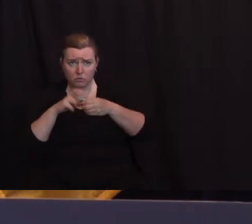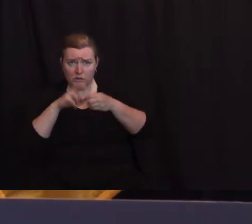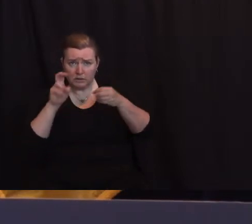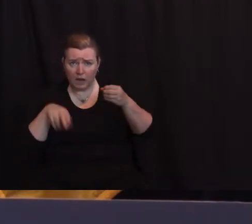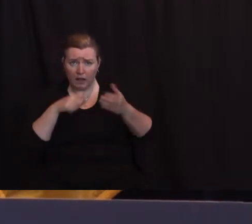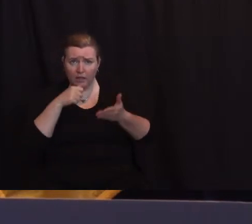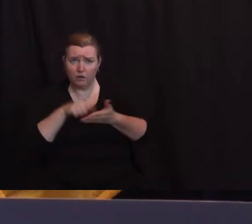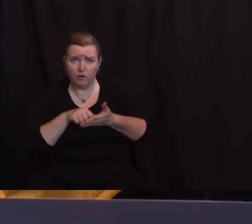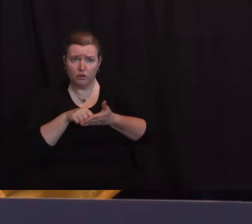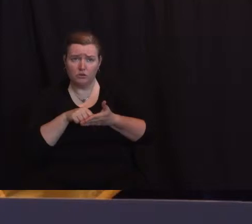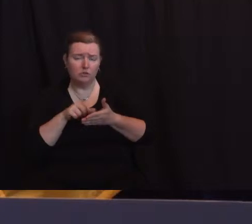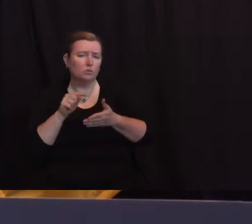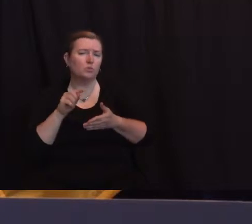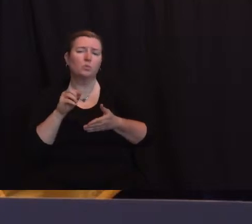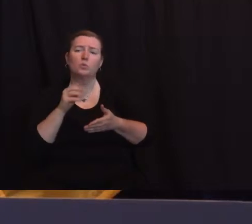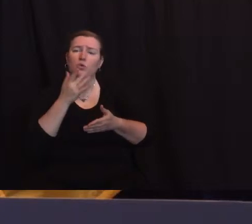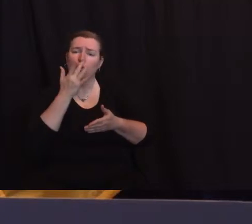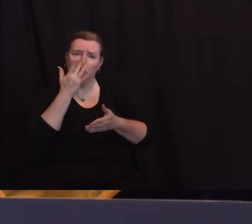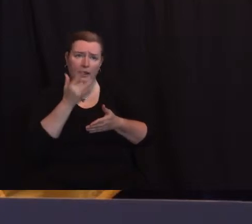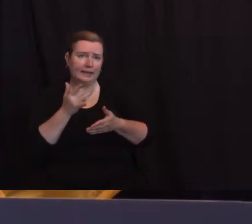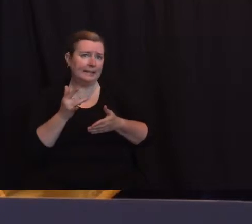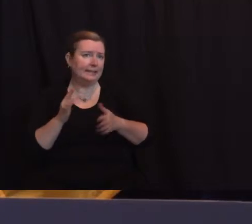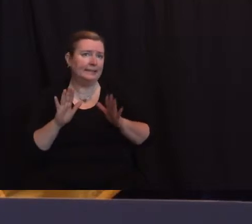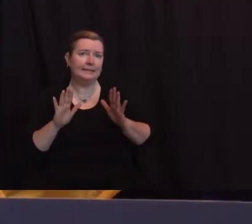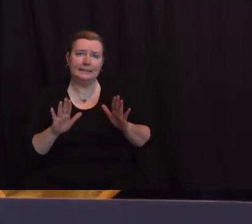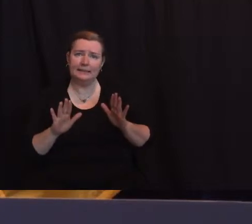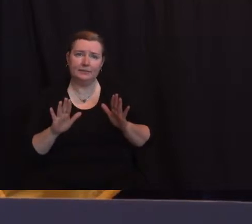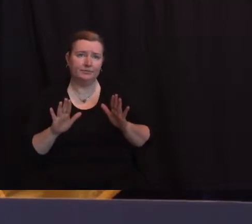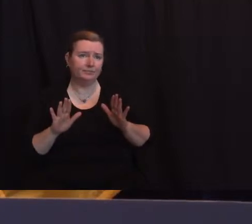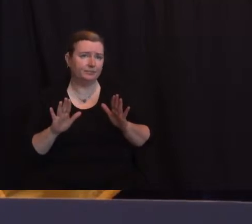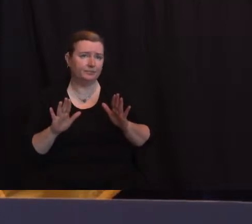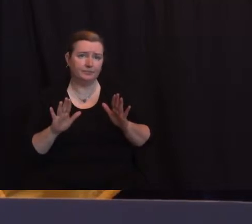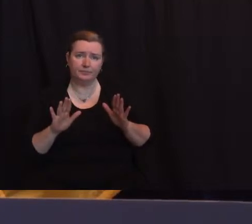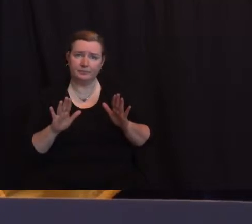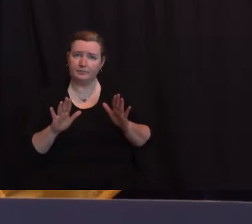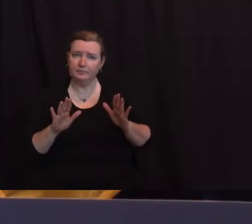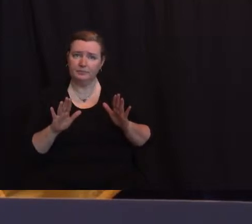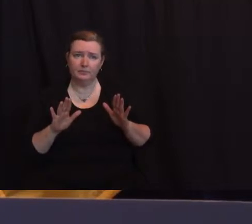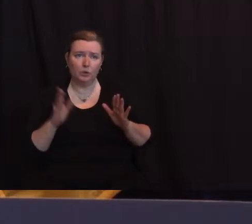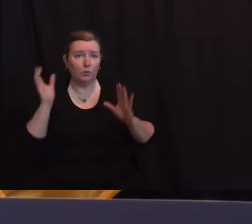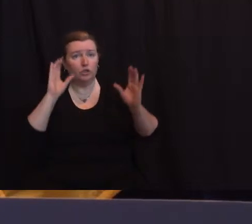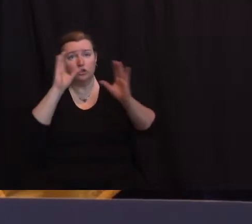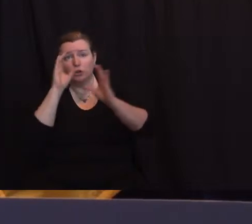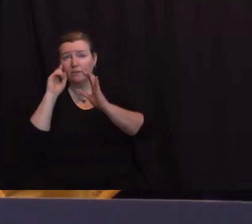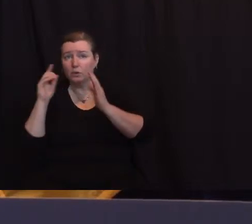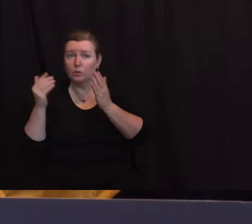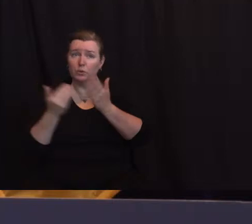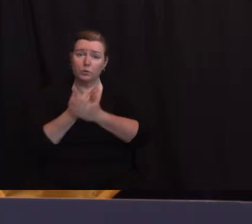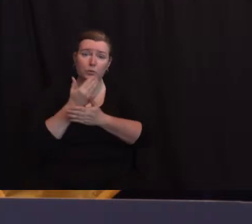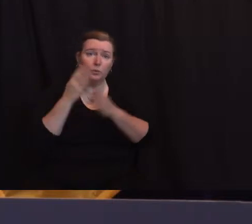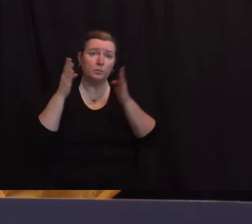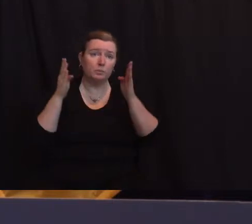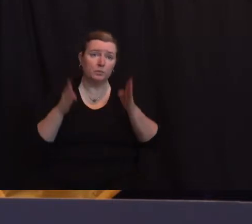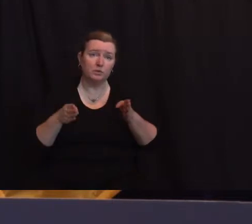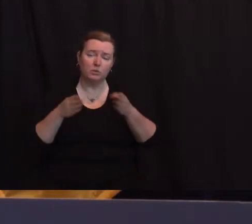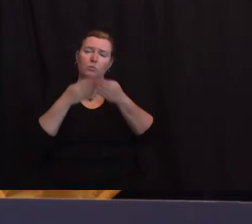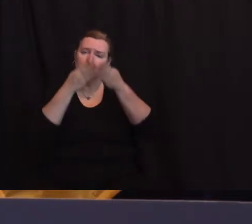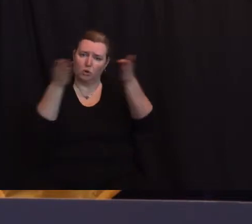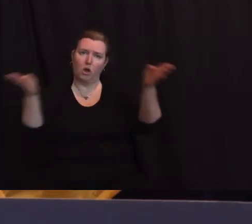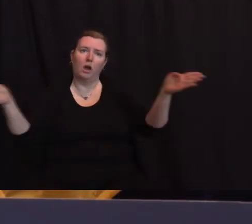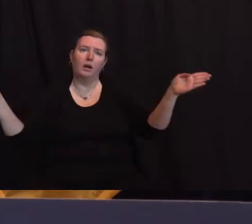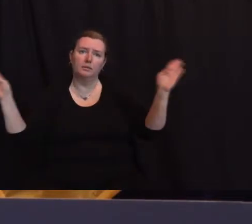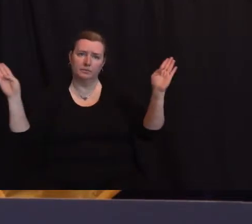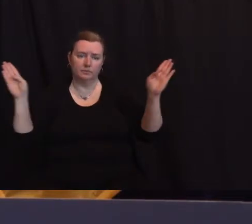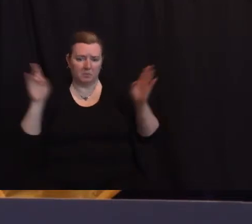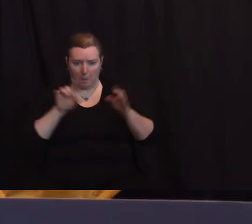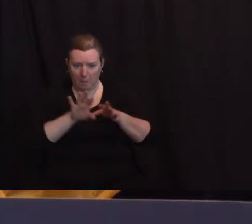but you should assume that this will be a very broad search to replace the commissioner. I thank him